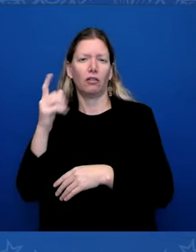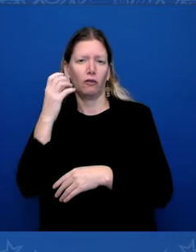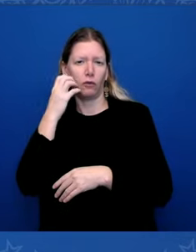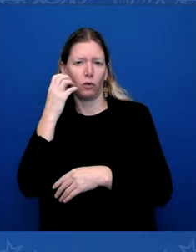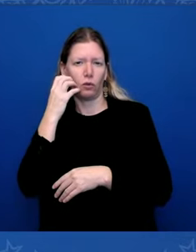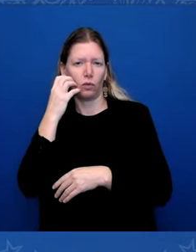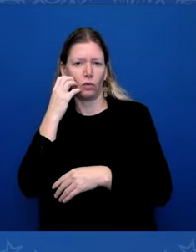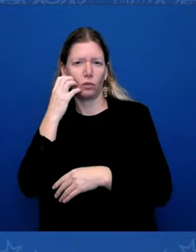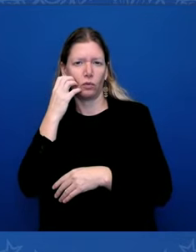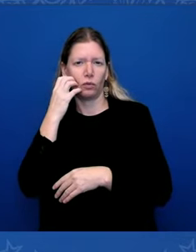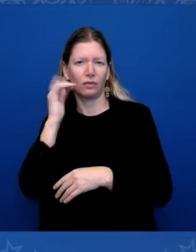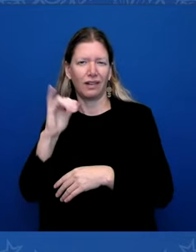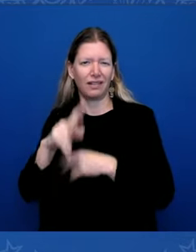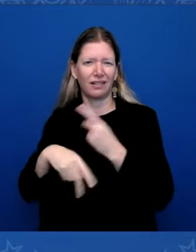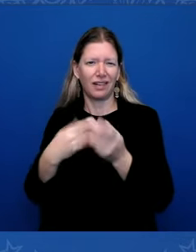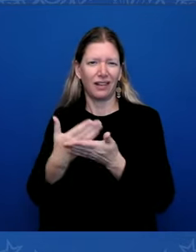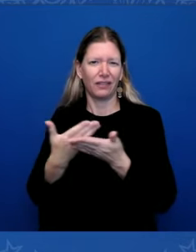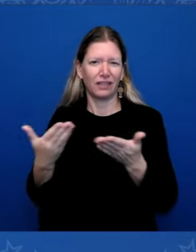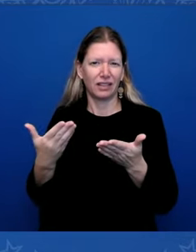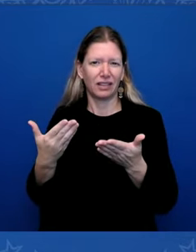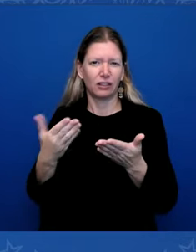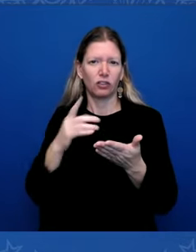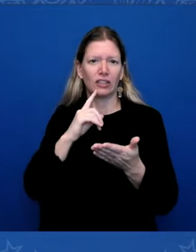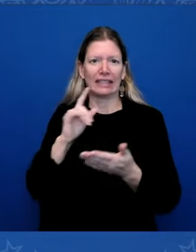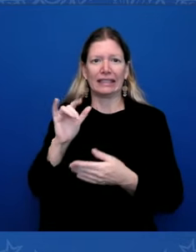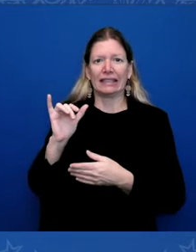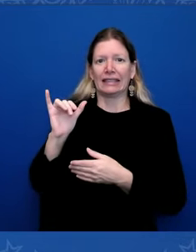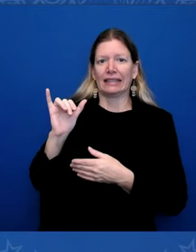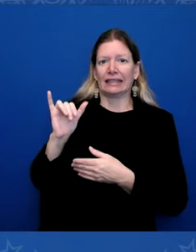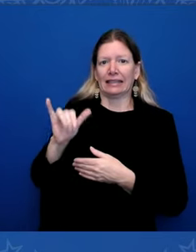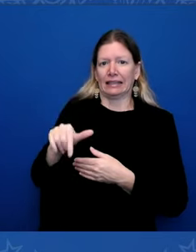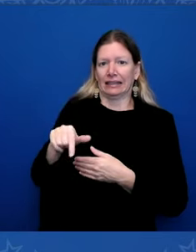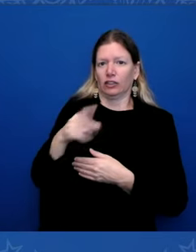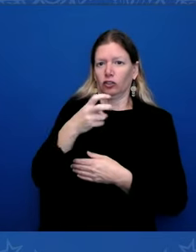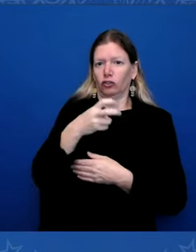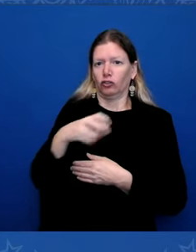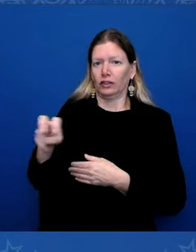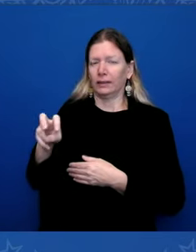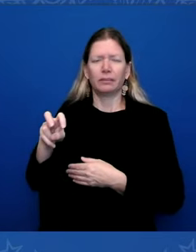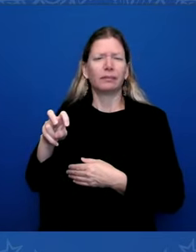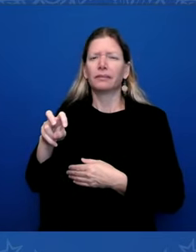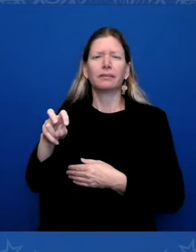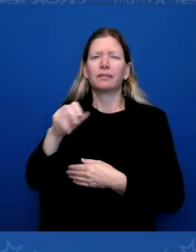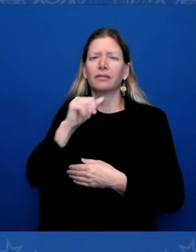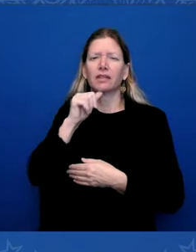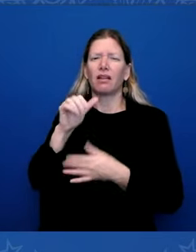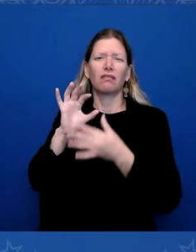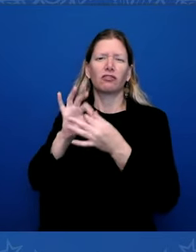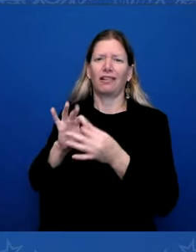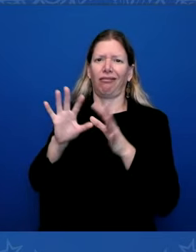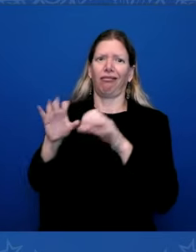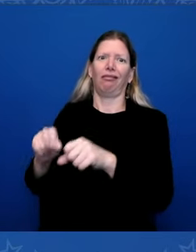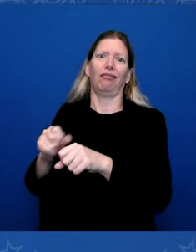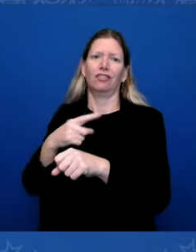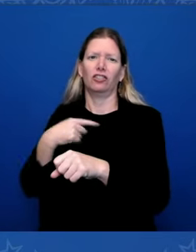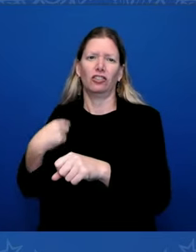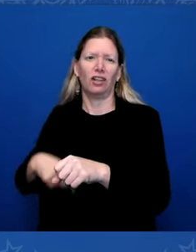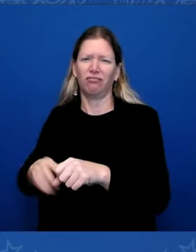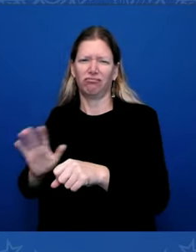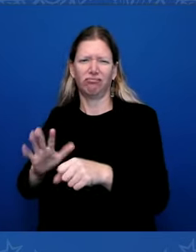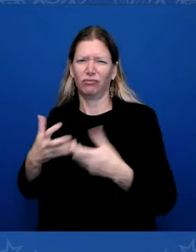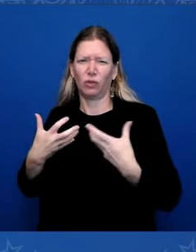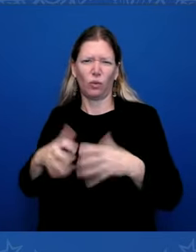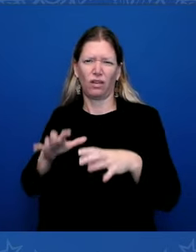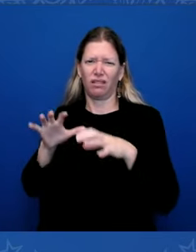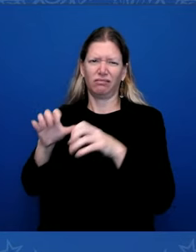about, it was less about containing China. I don't want to contain China. I just want to make sure we have a relationship with